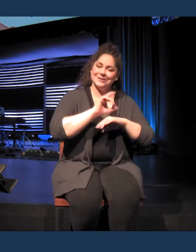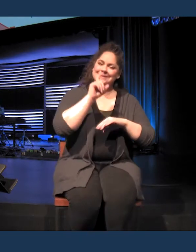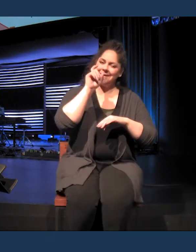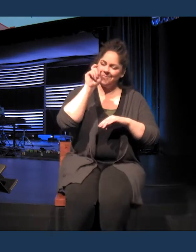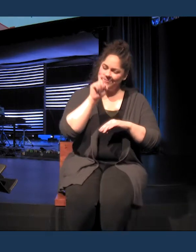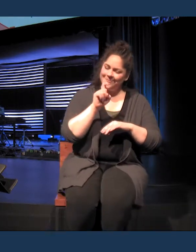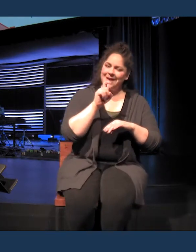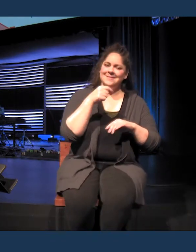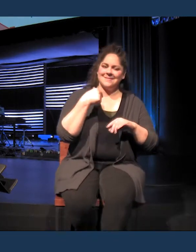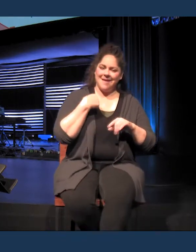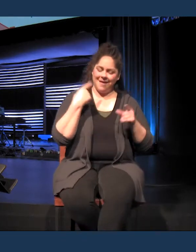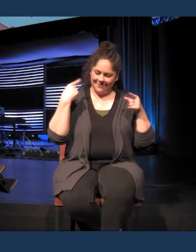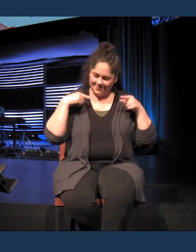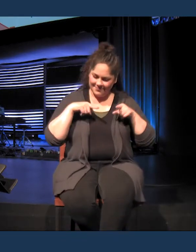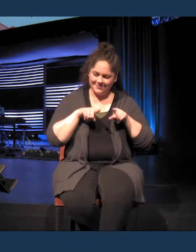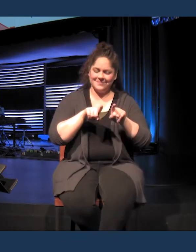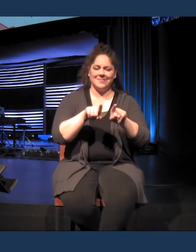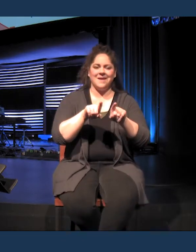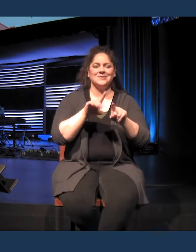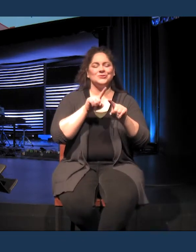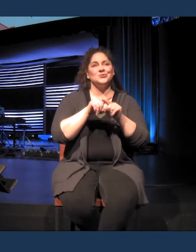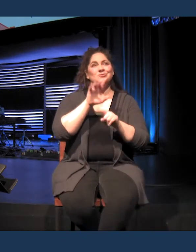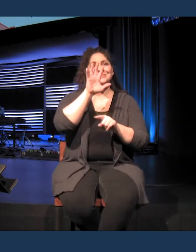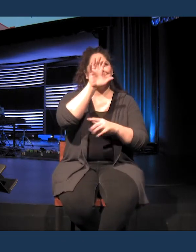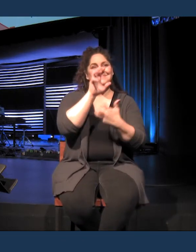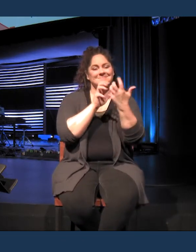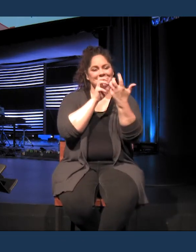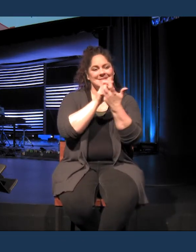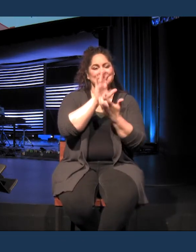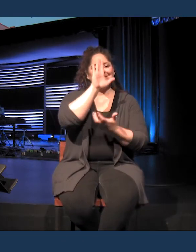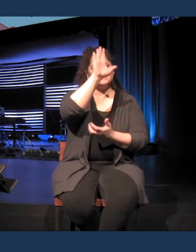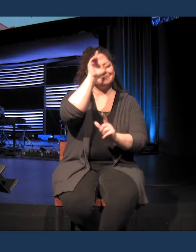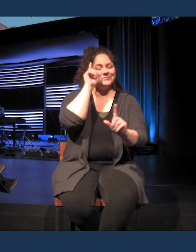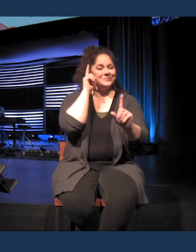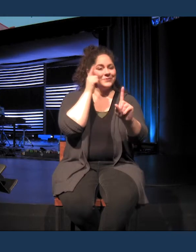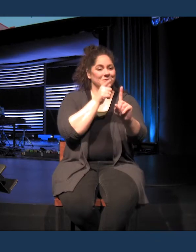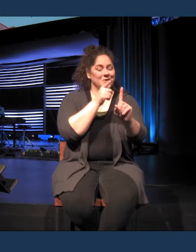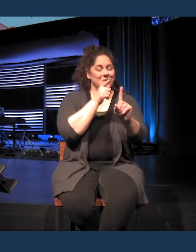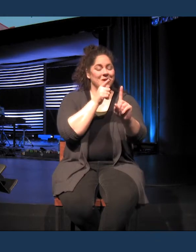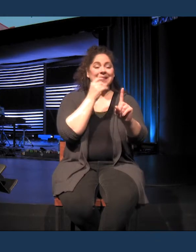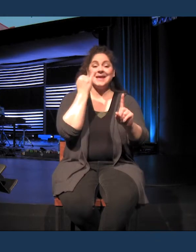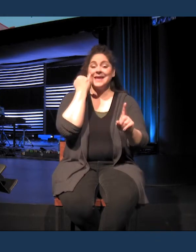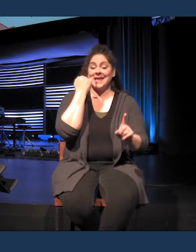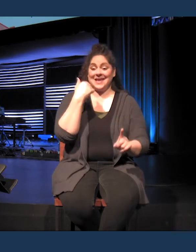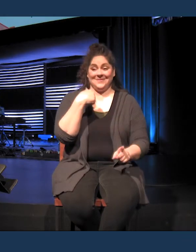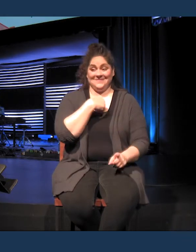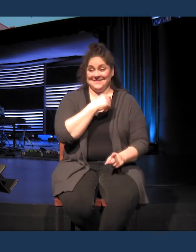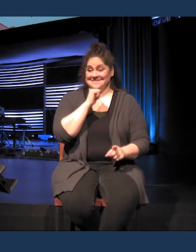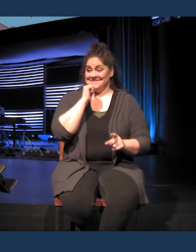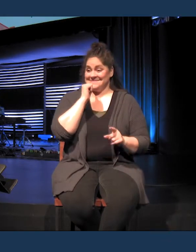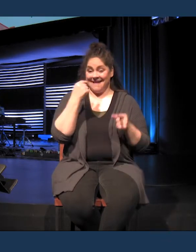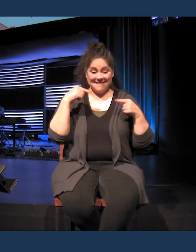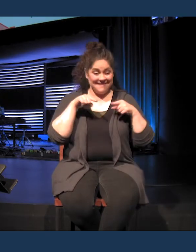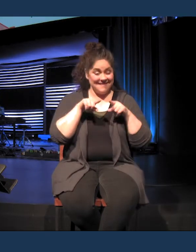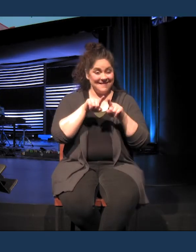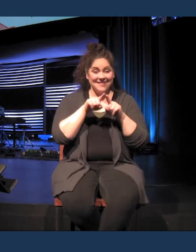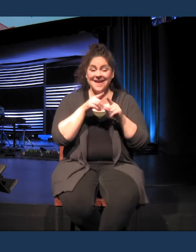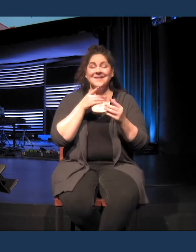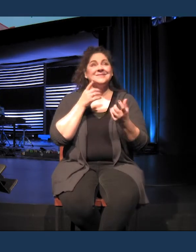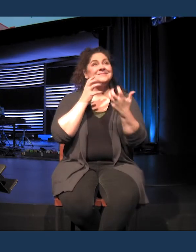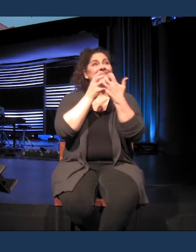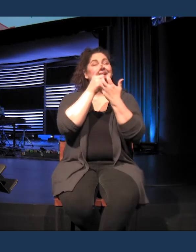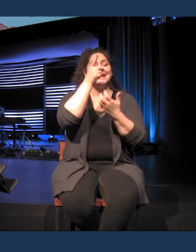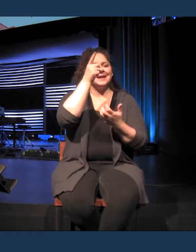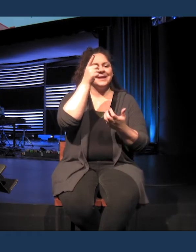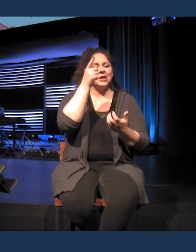aligned to the mission of Jesus, because we know if a church is not aligned to the mission of Jesus, a church can experience